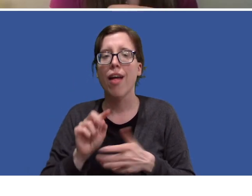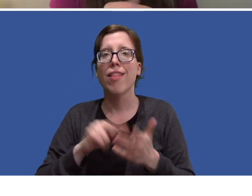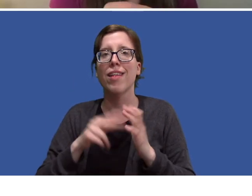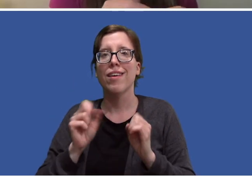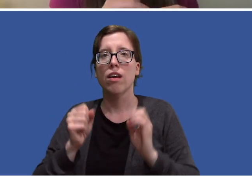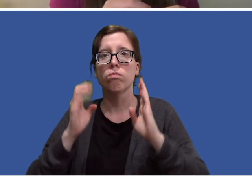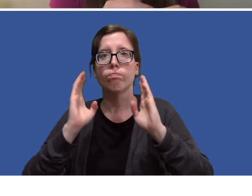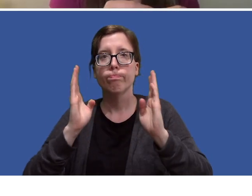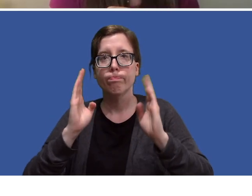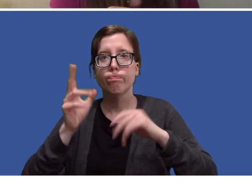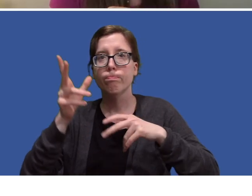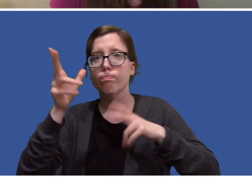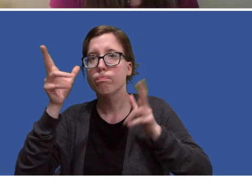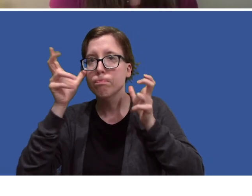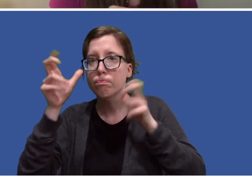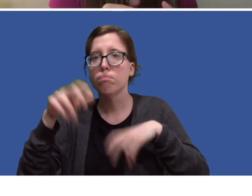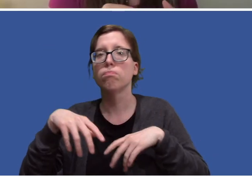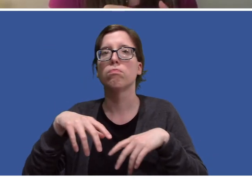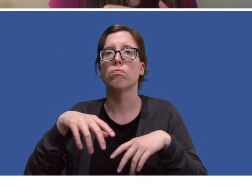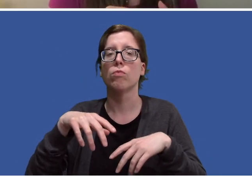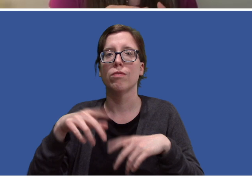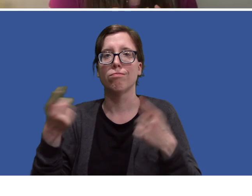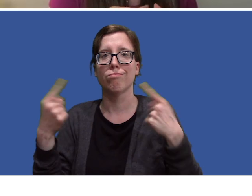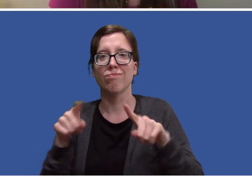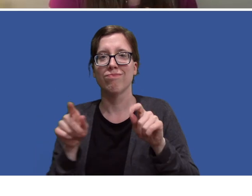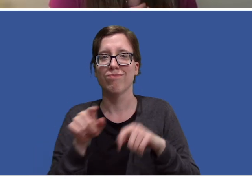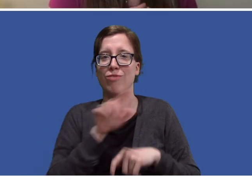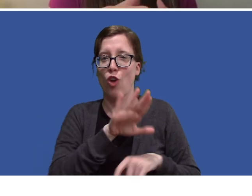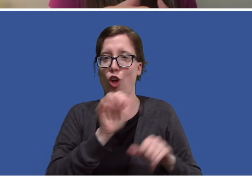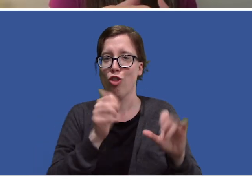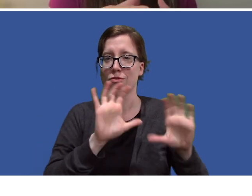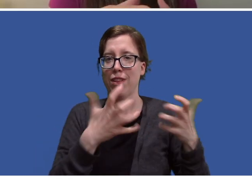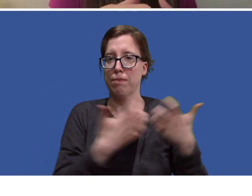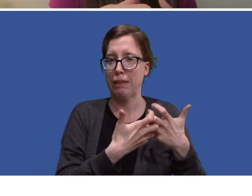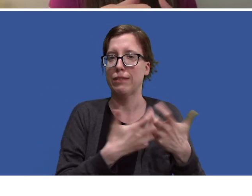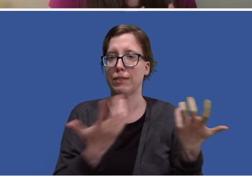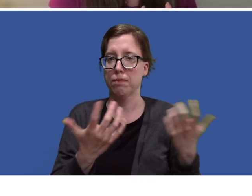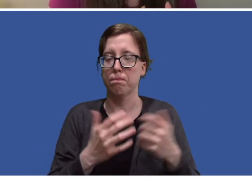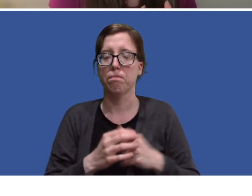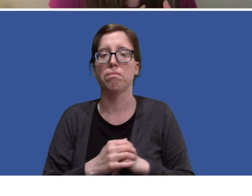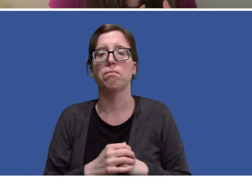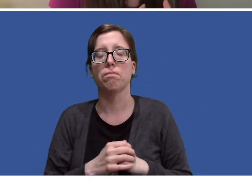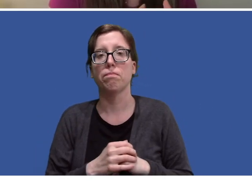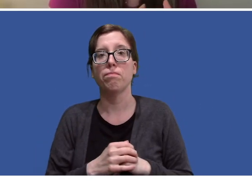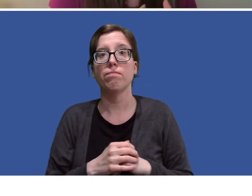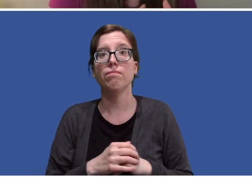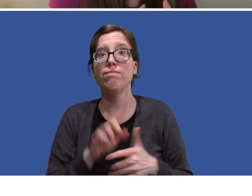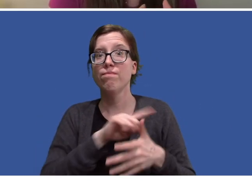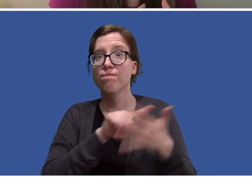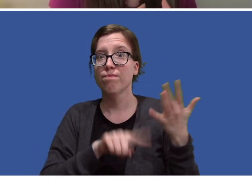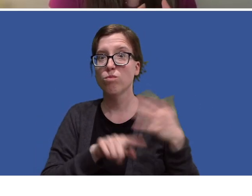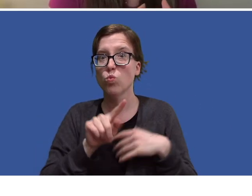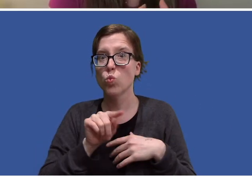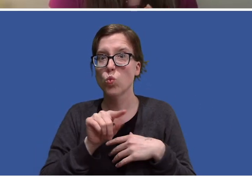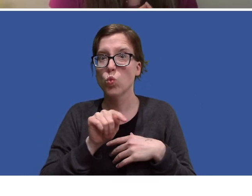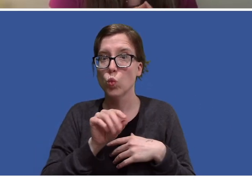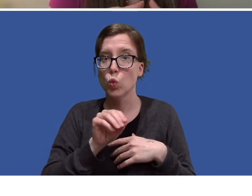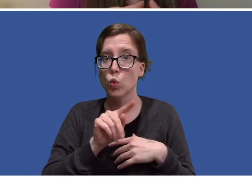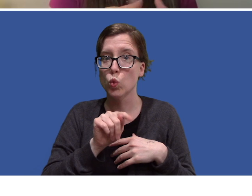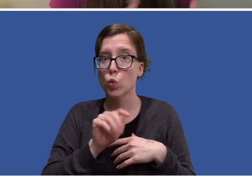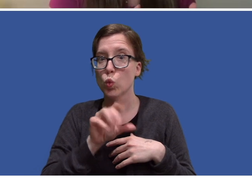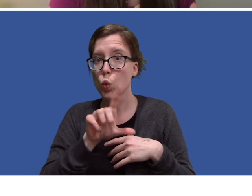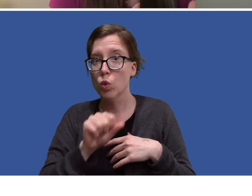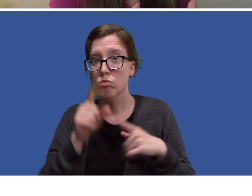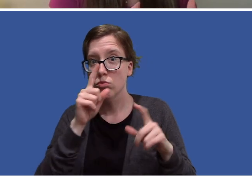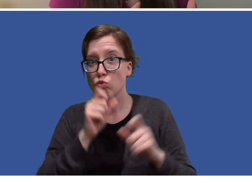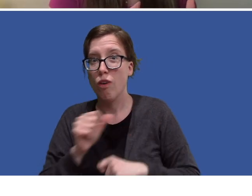class. These tools and strategies really help the child know where to start with tasks, as well as how